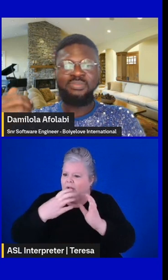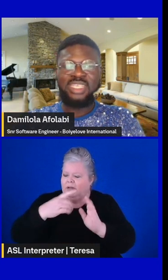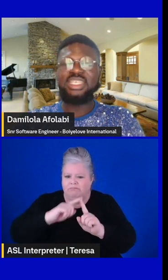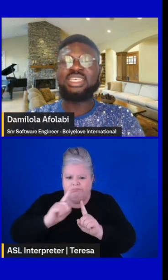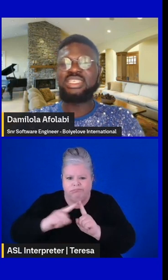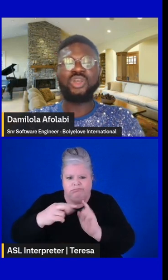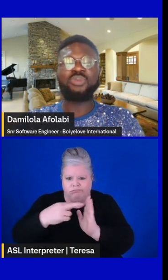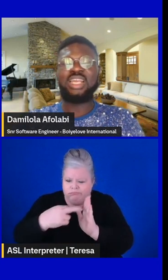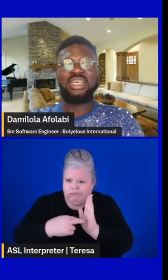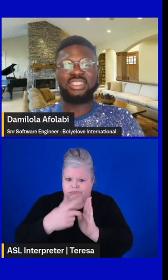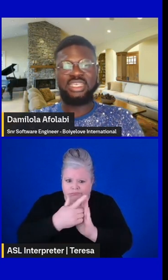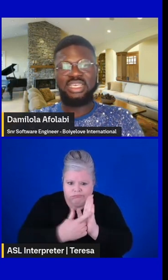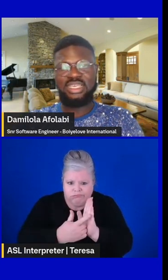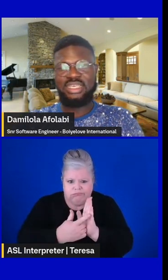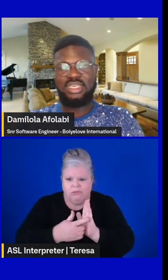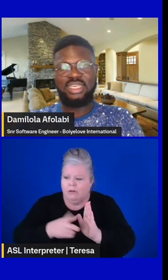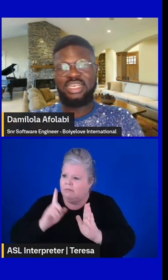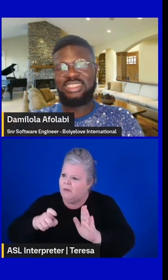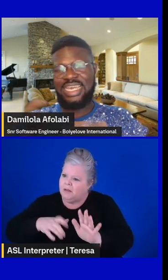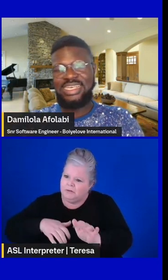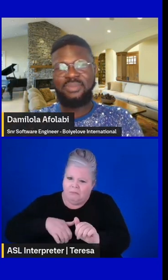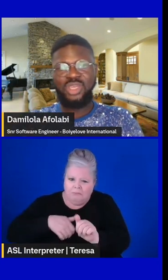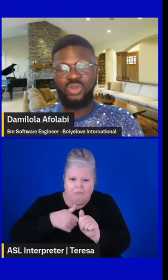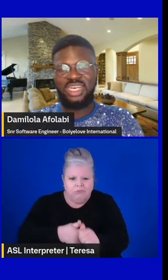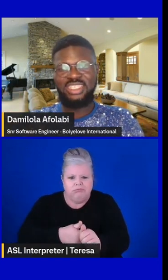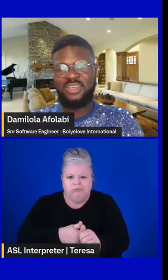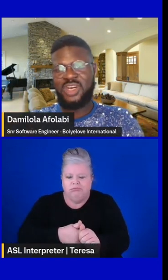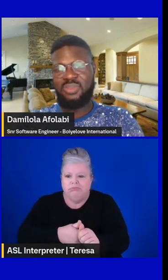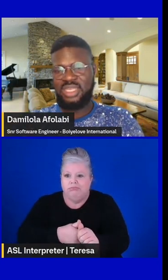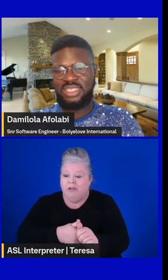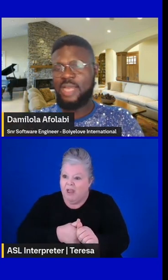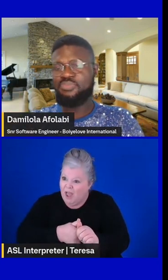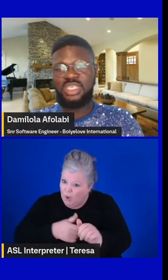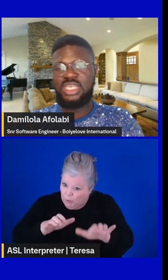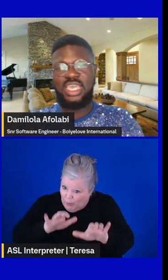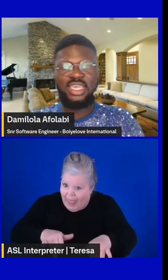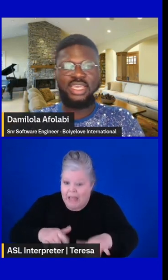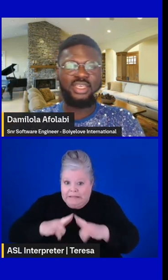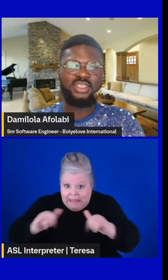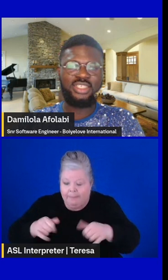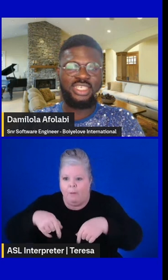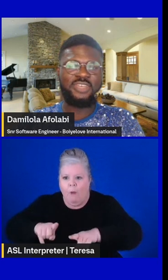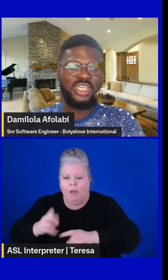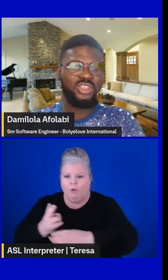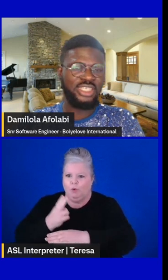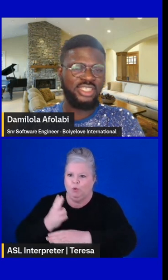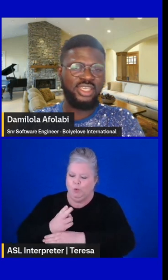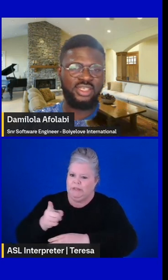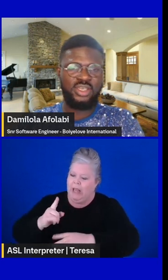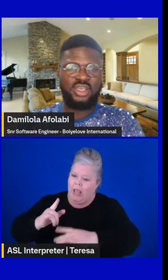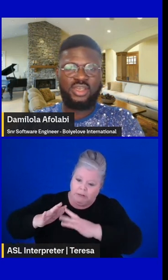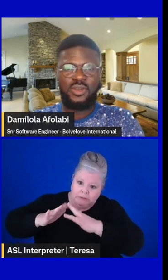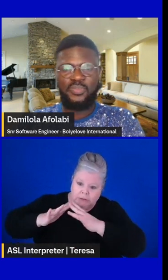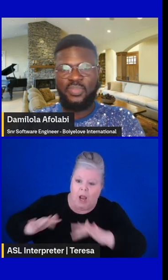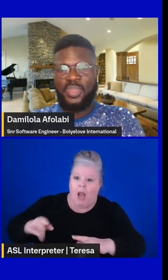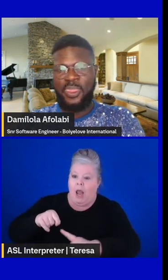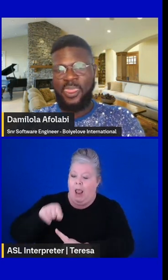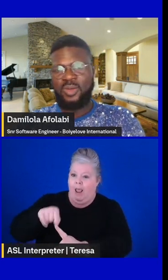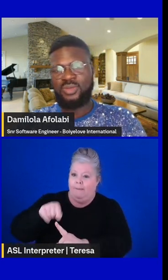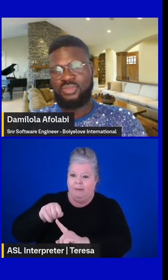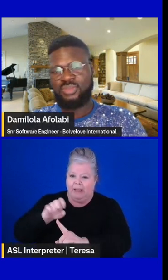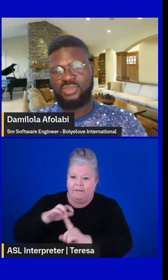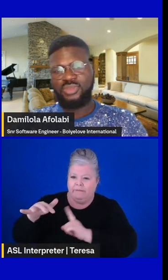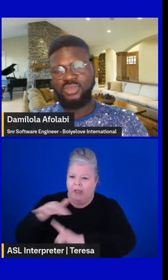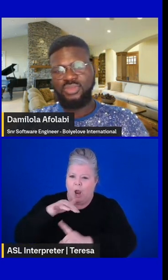Demonstrating and maintaining this compliance in a dynamic Kubernetes environment can be a significant undertaking.